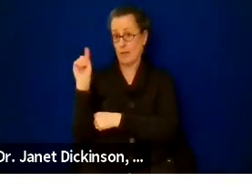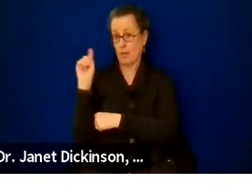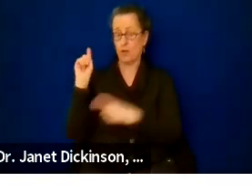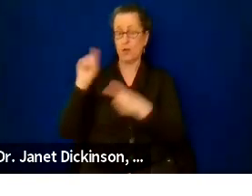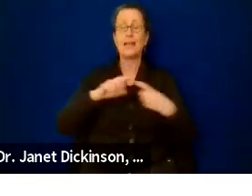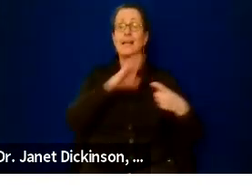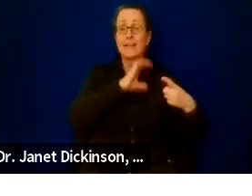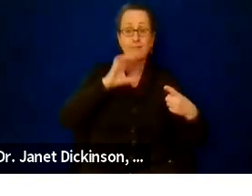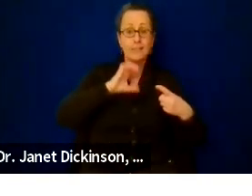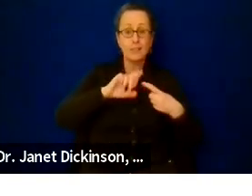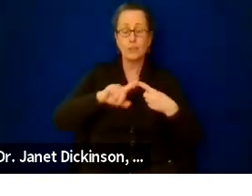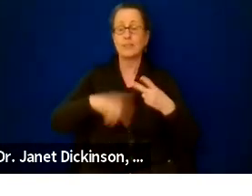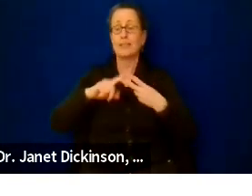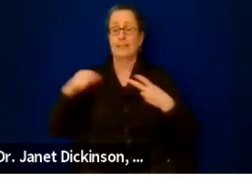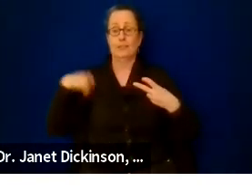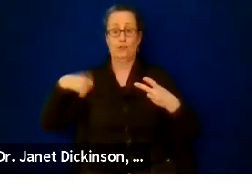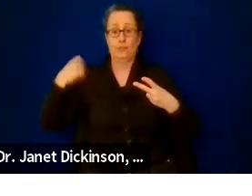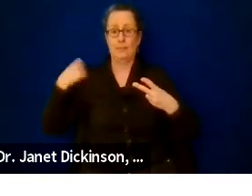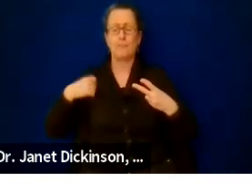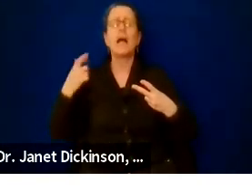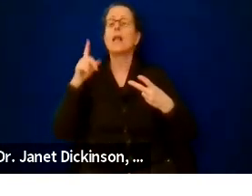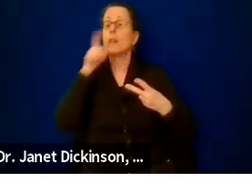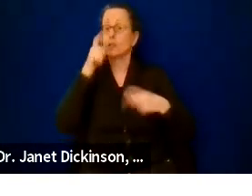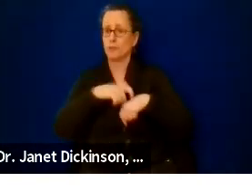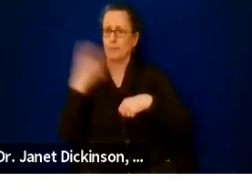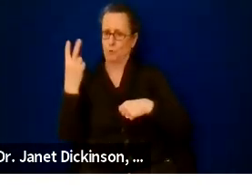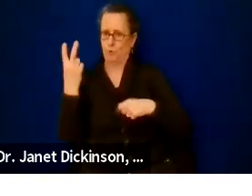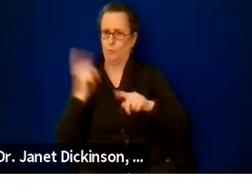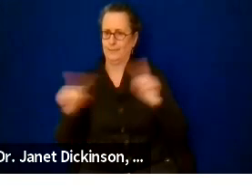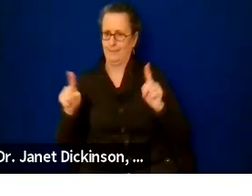the gymnasium for 2 separate lunch times.